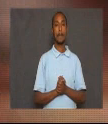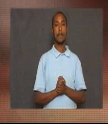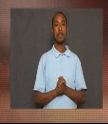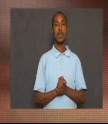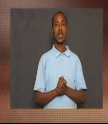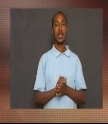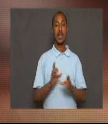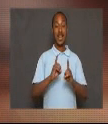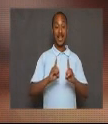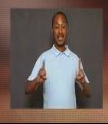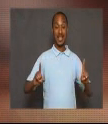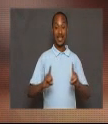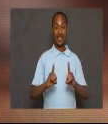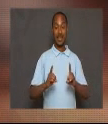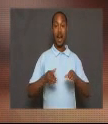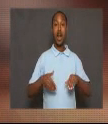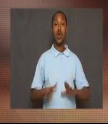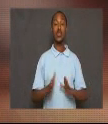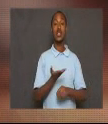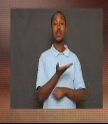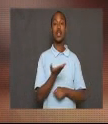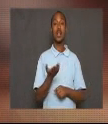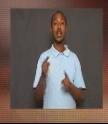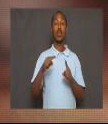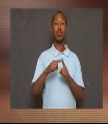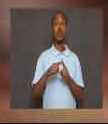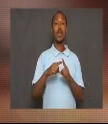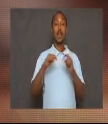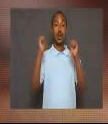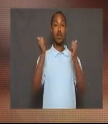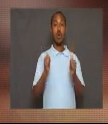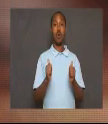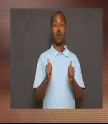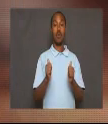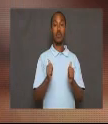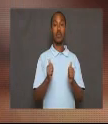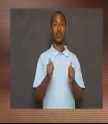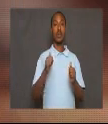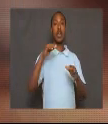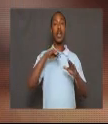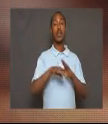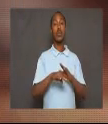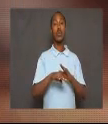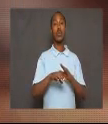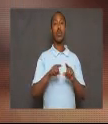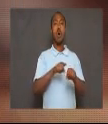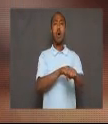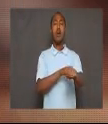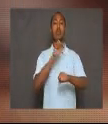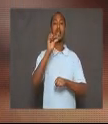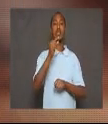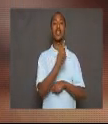Ductility allows a substance to be drawn or pulled into long pieces, such